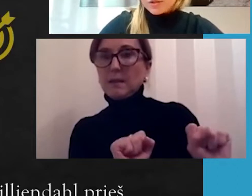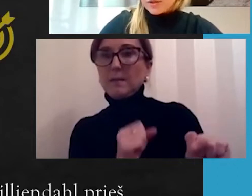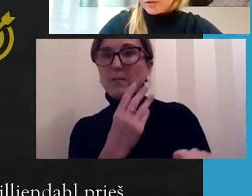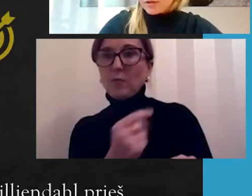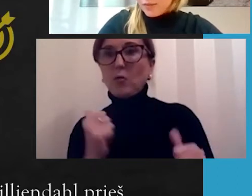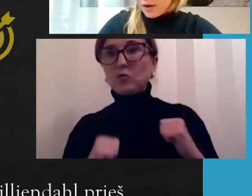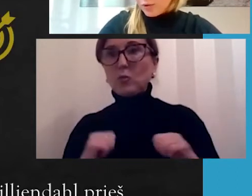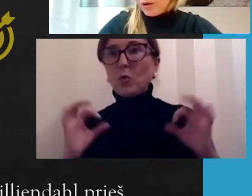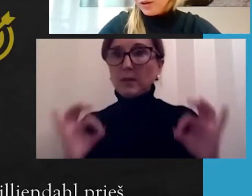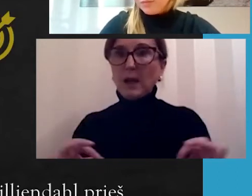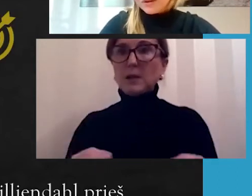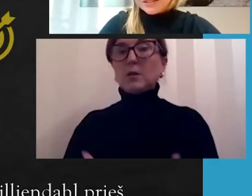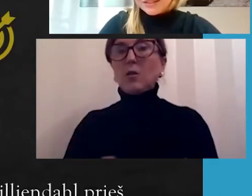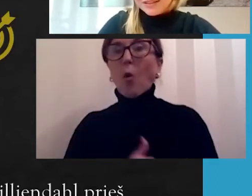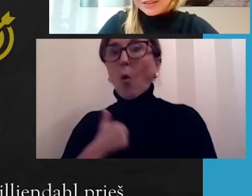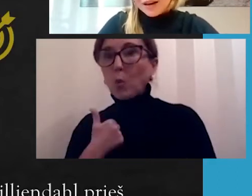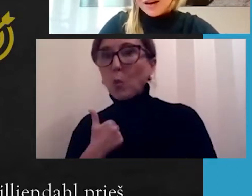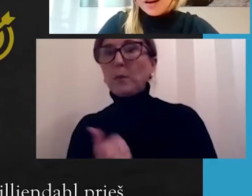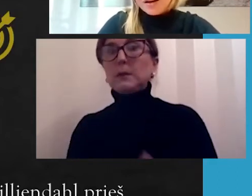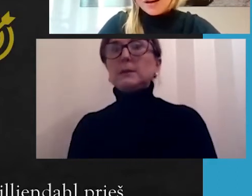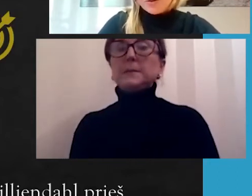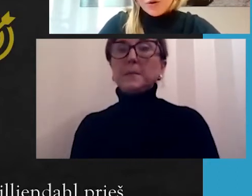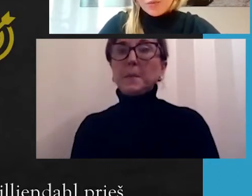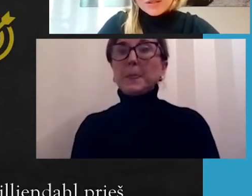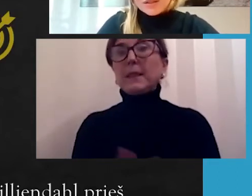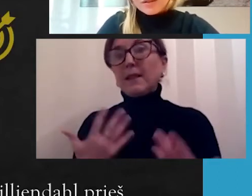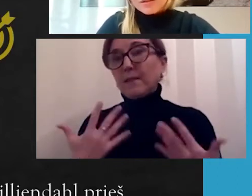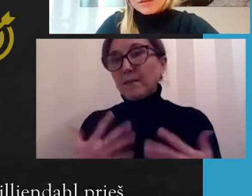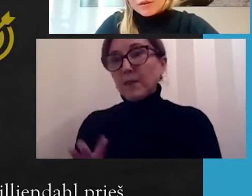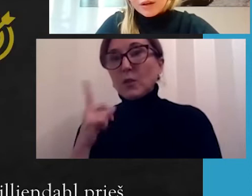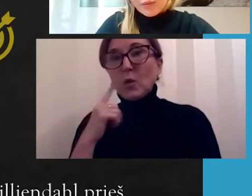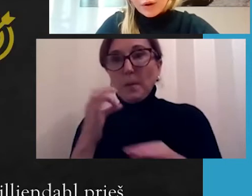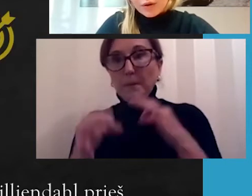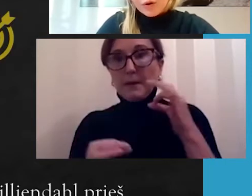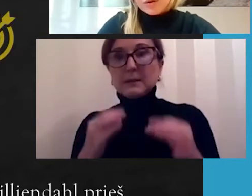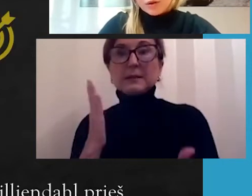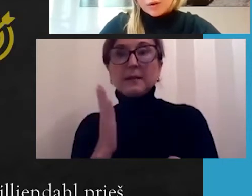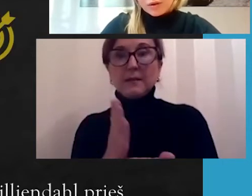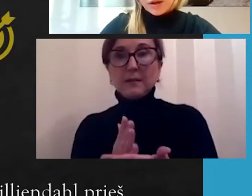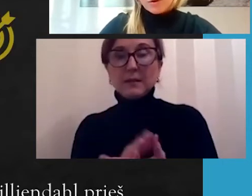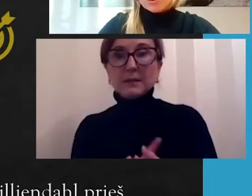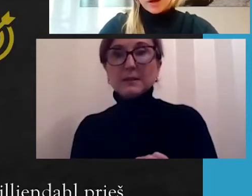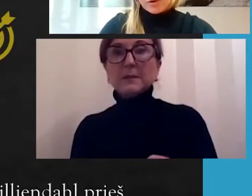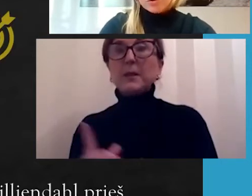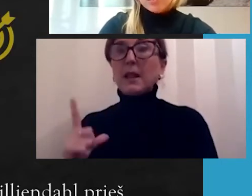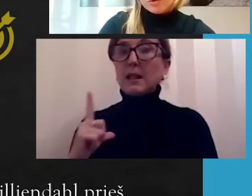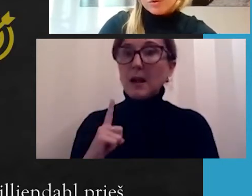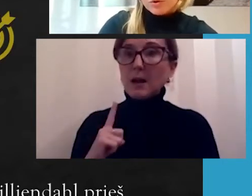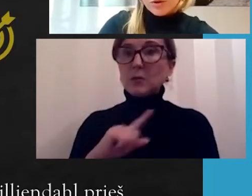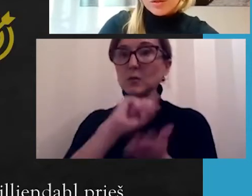for refusing to defend the people. Thank you very much for your attention.